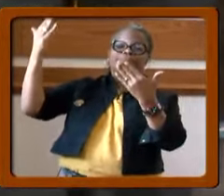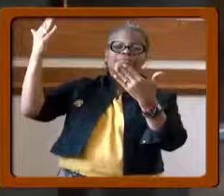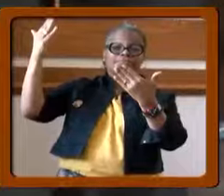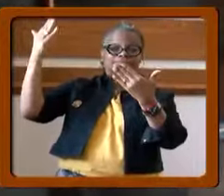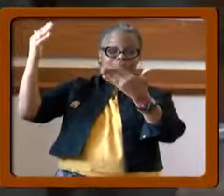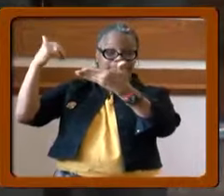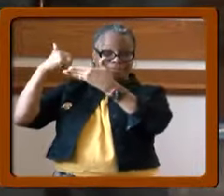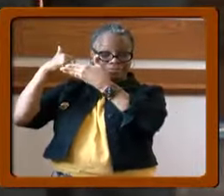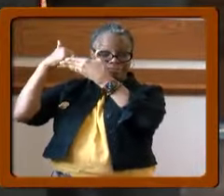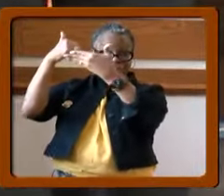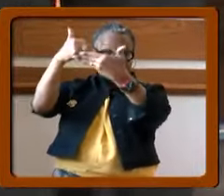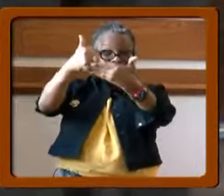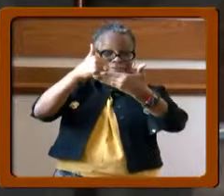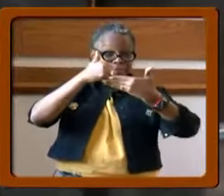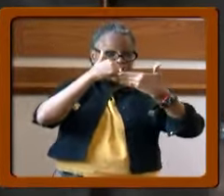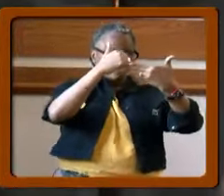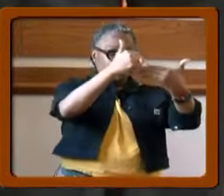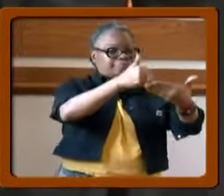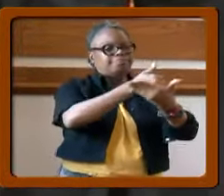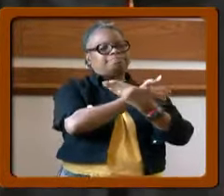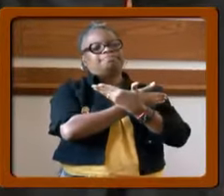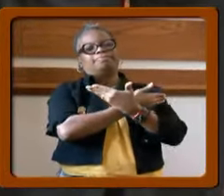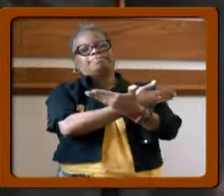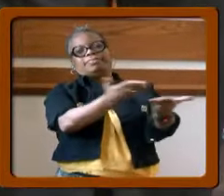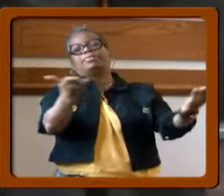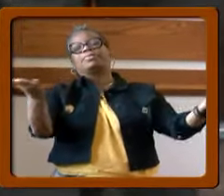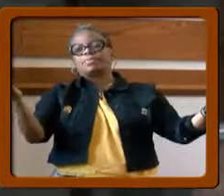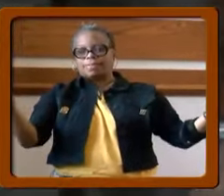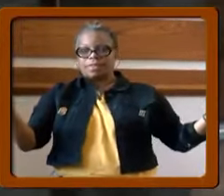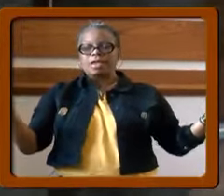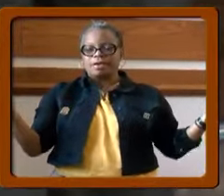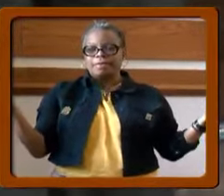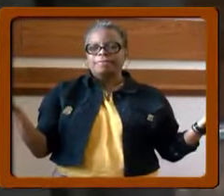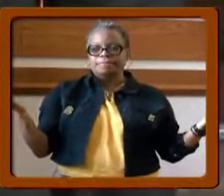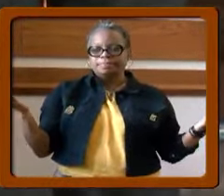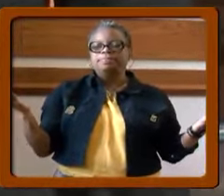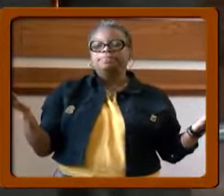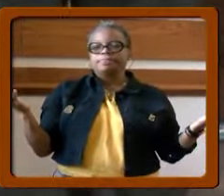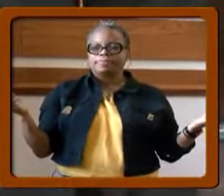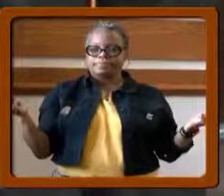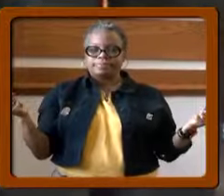Lord, you made a way.